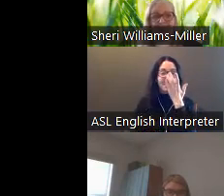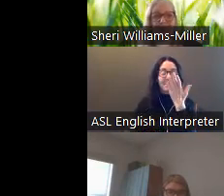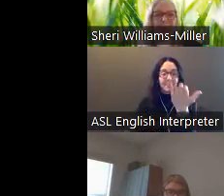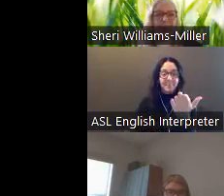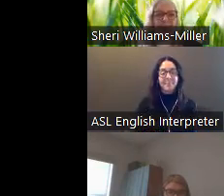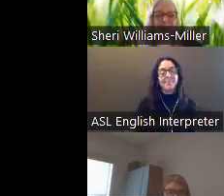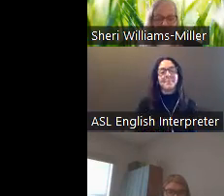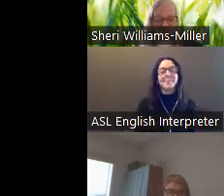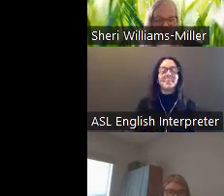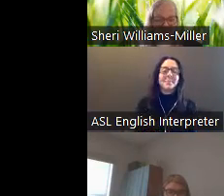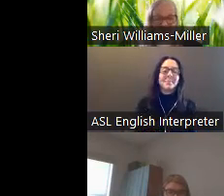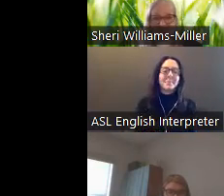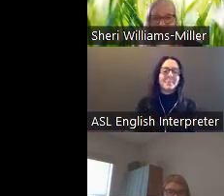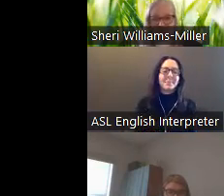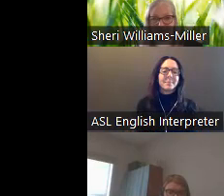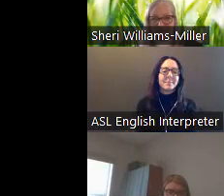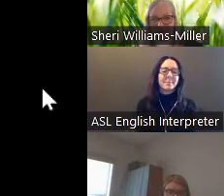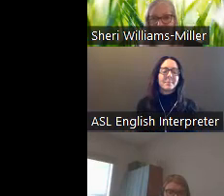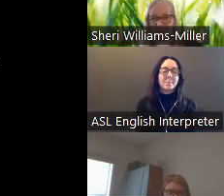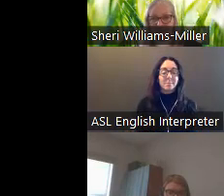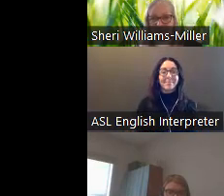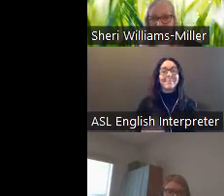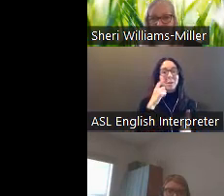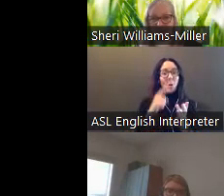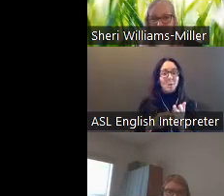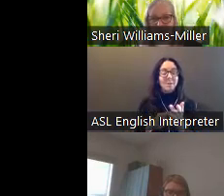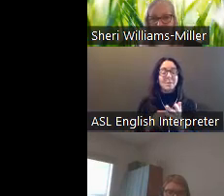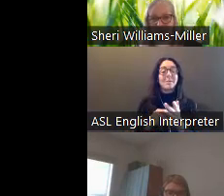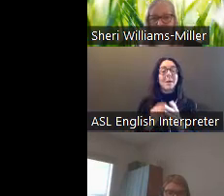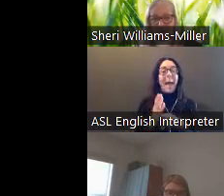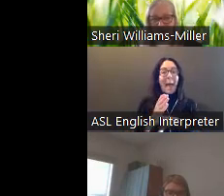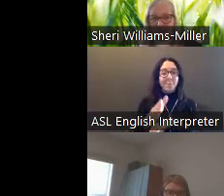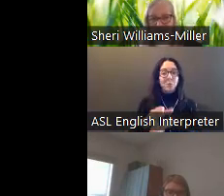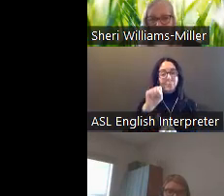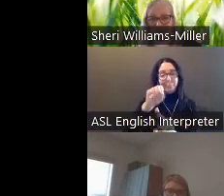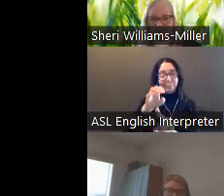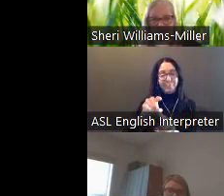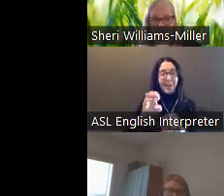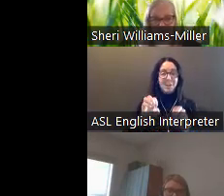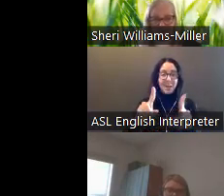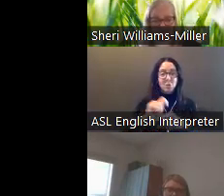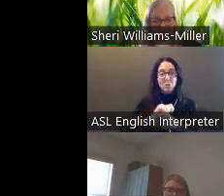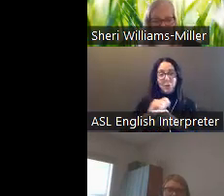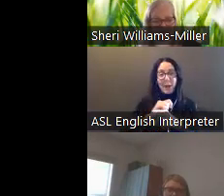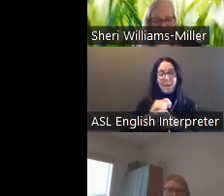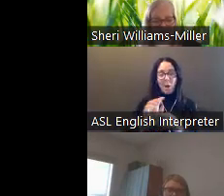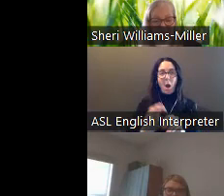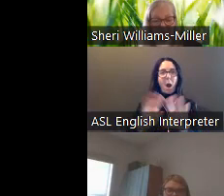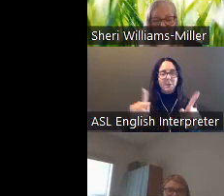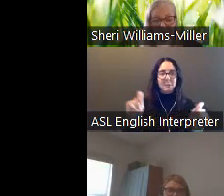see there was clearly a shift after our education and training sessions with